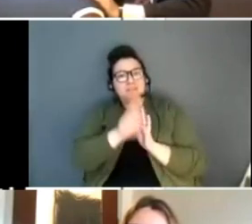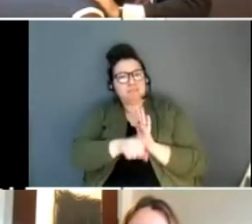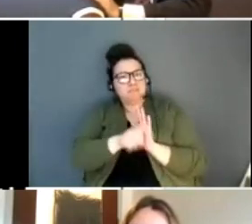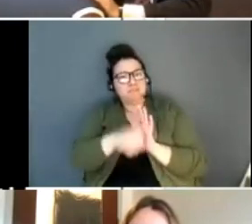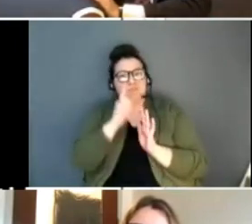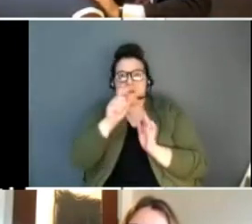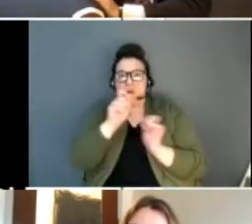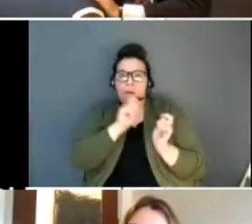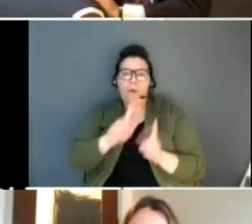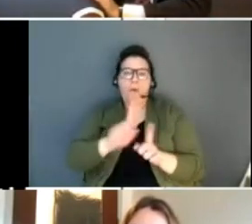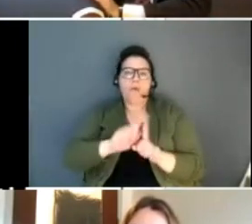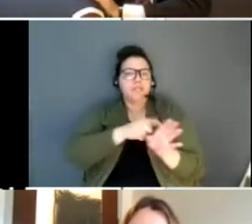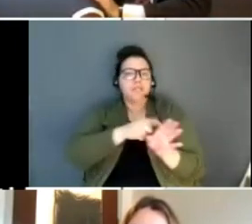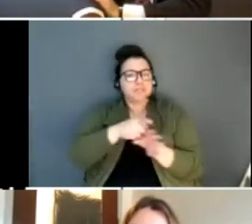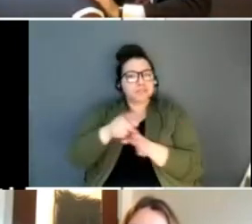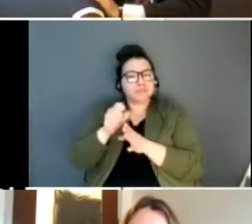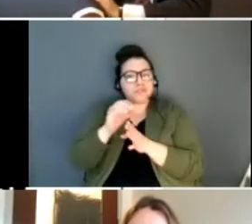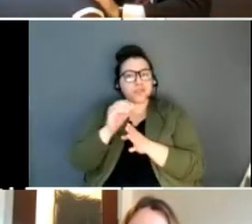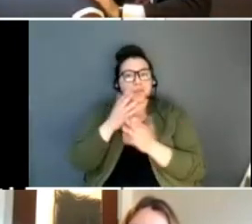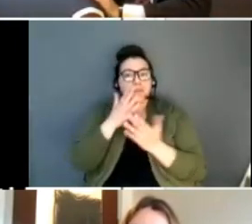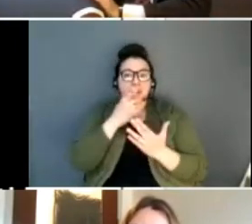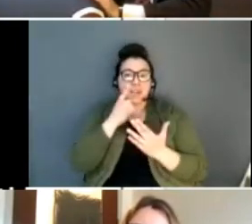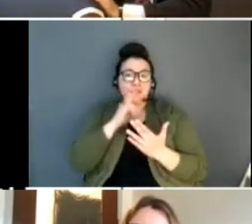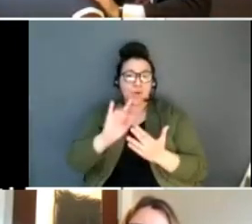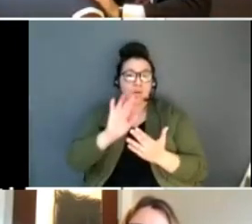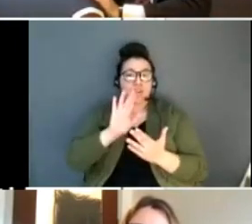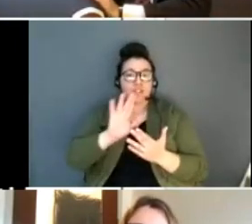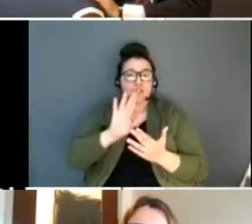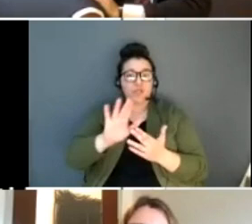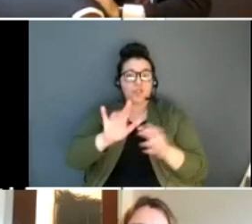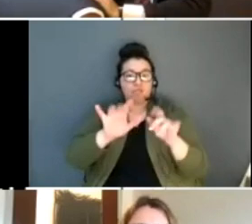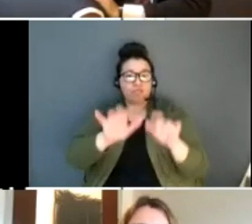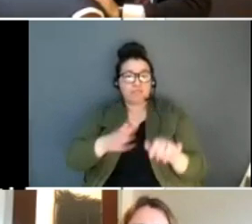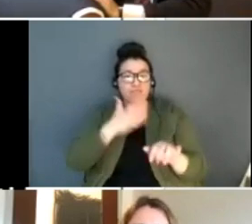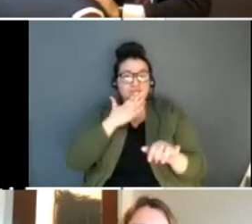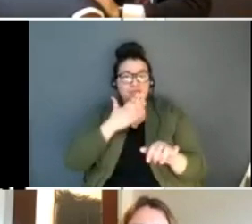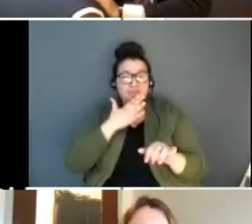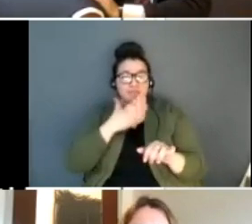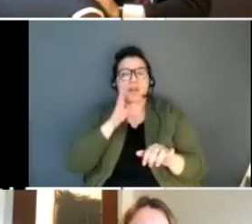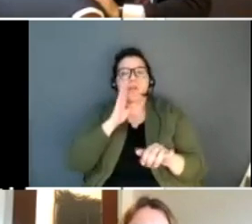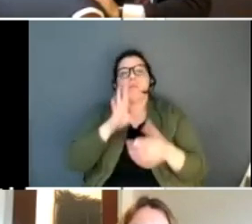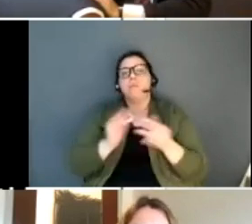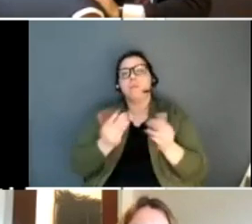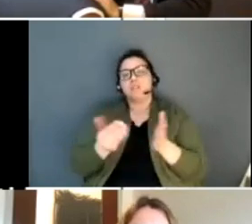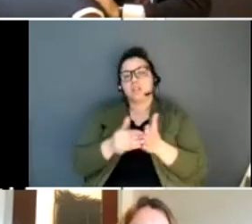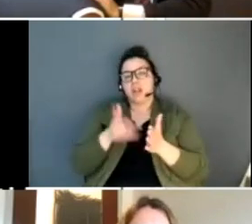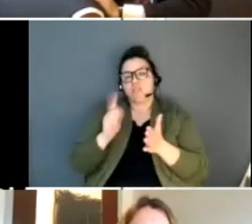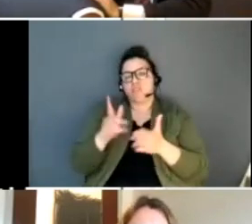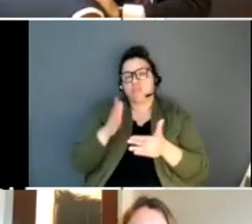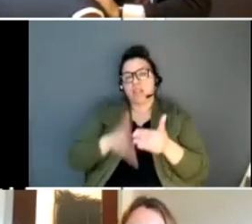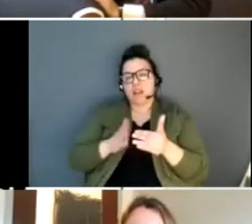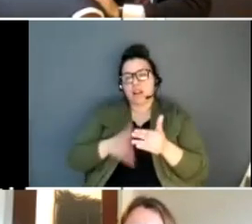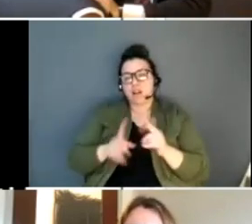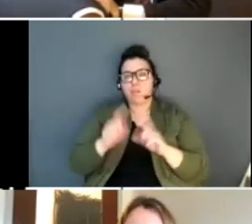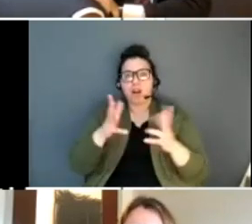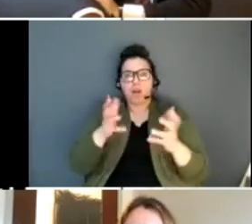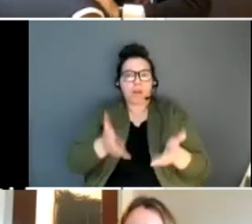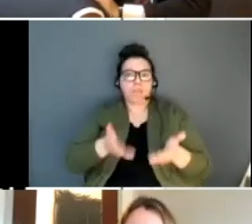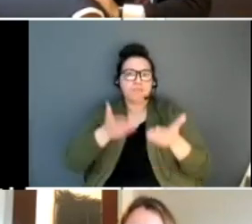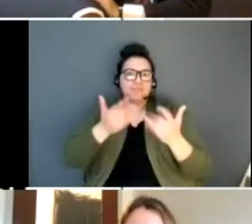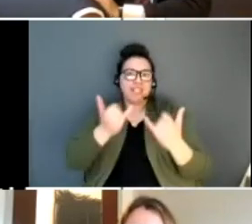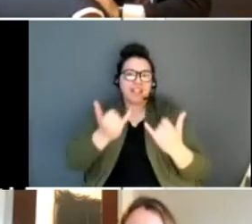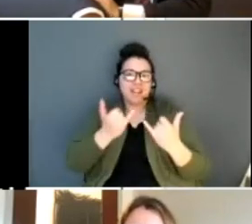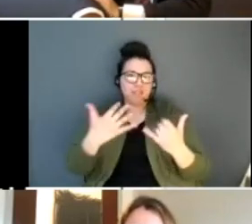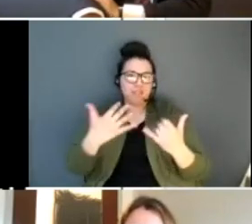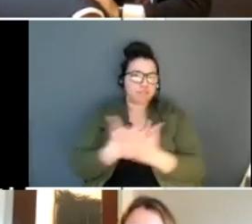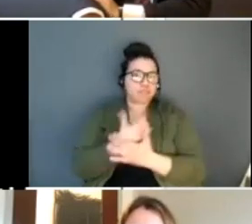thank you for those who are putting your information, and we'll mention it again at the end, but I want to offer this right out of the gate so